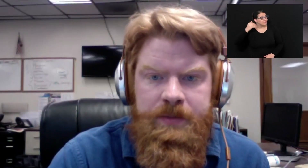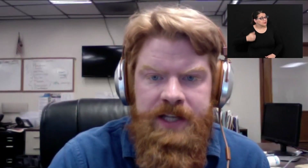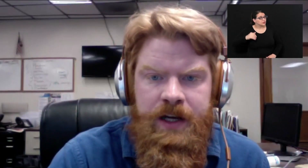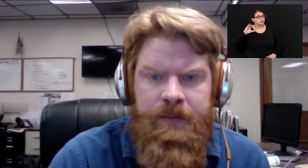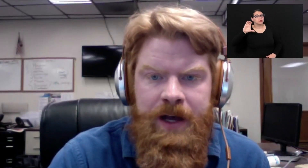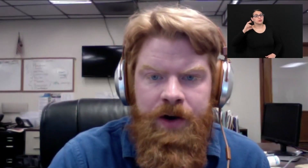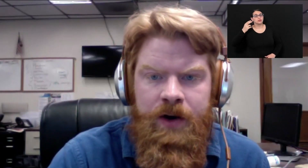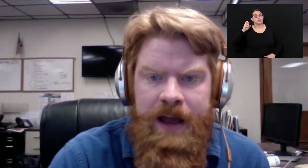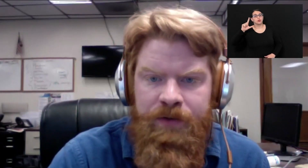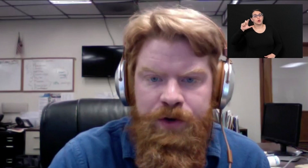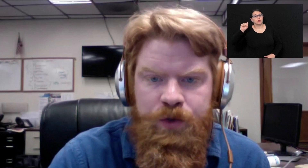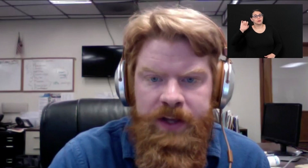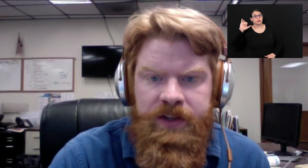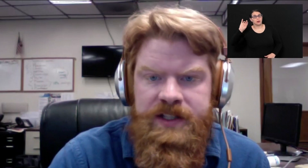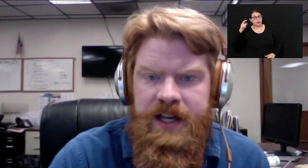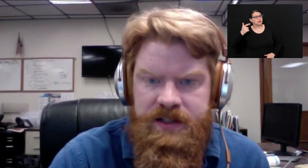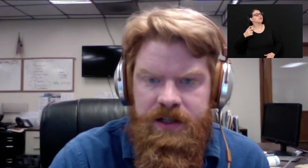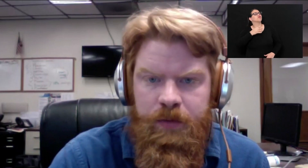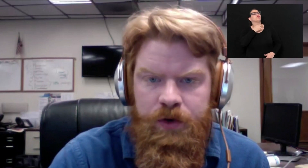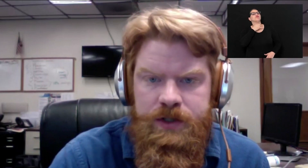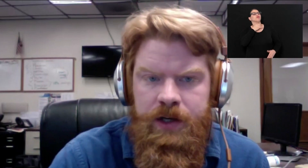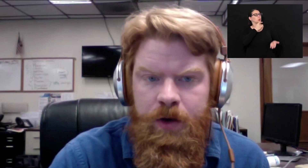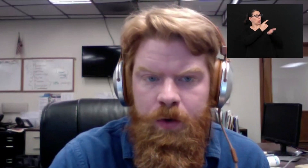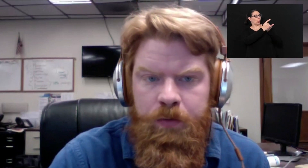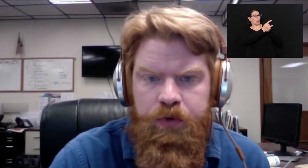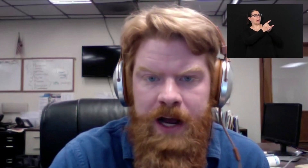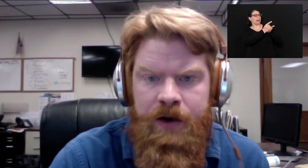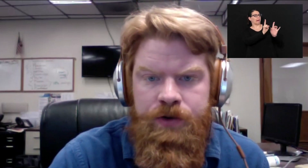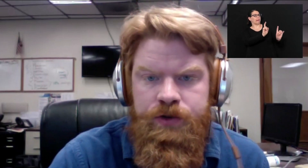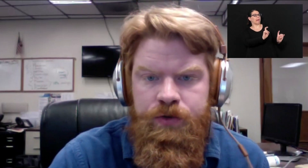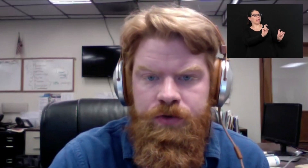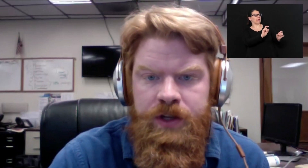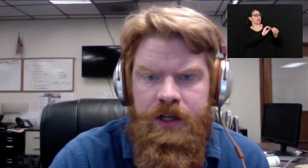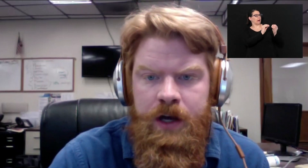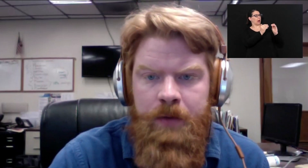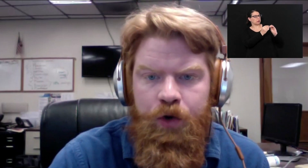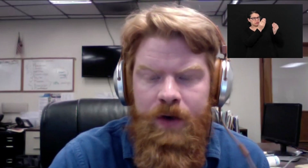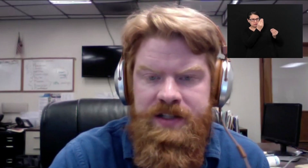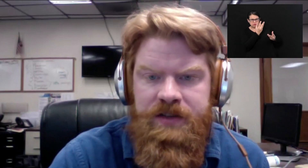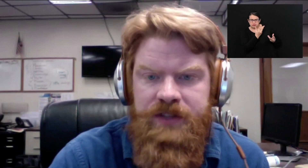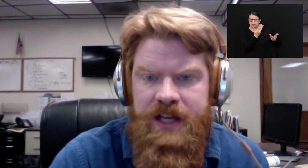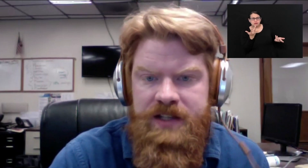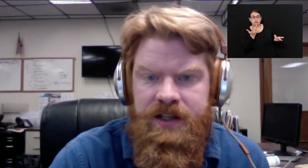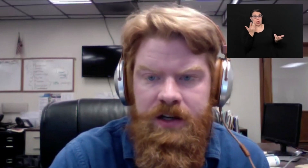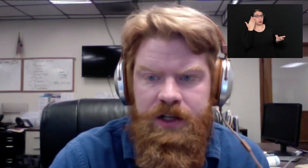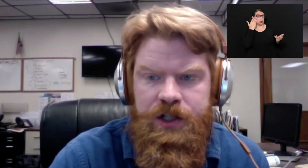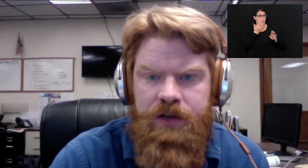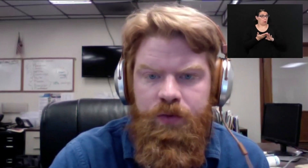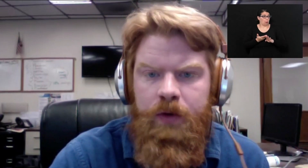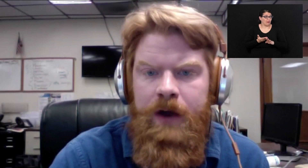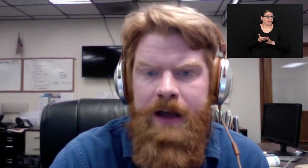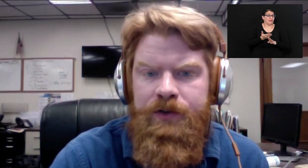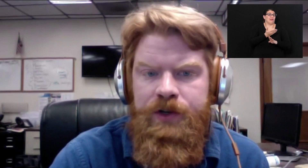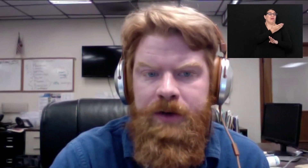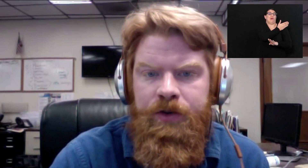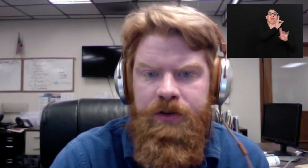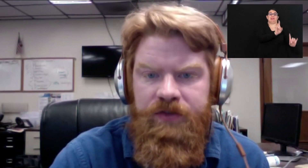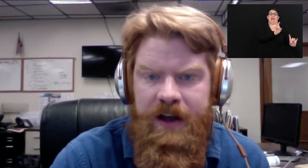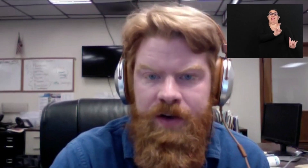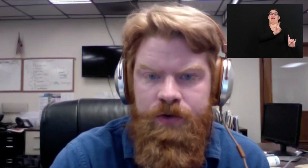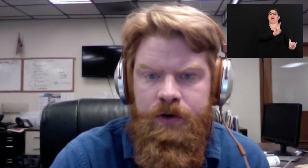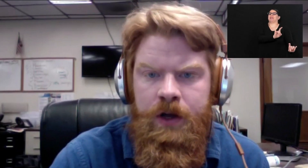an update about our average weekly testing numbers. I know prior to the aggressive testing initiative, we were averaging